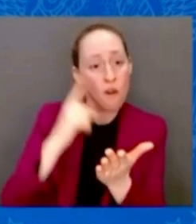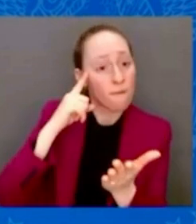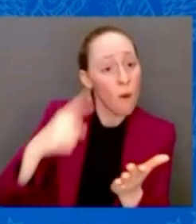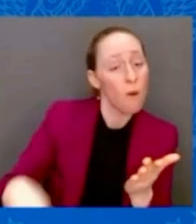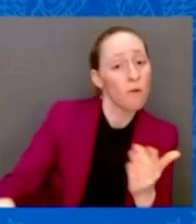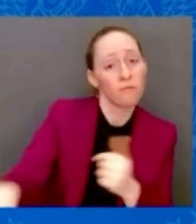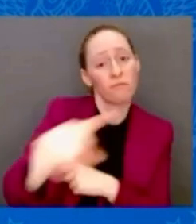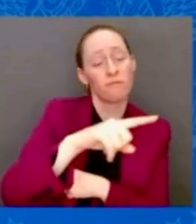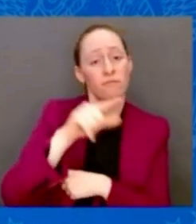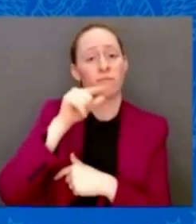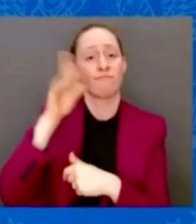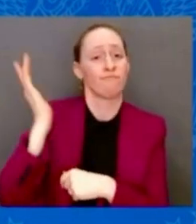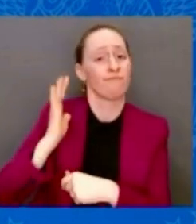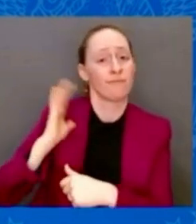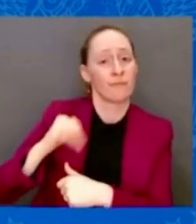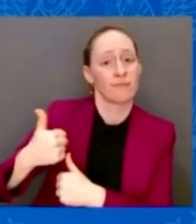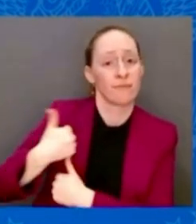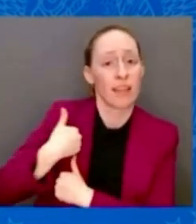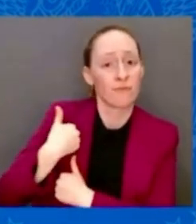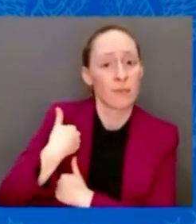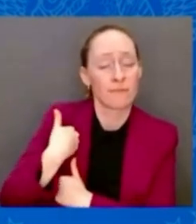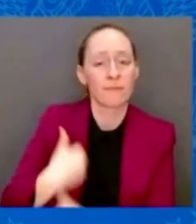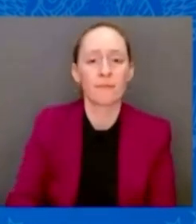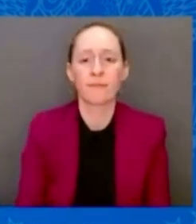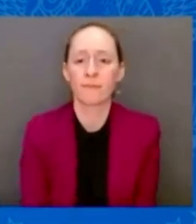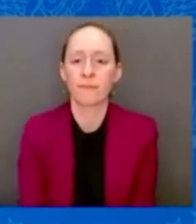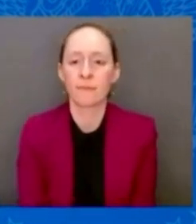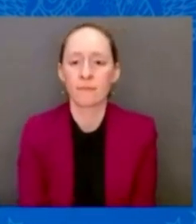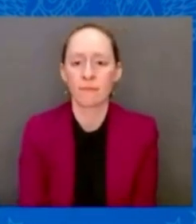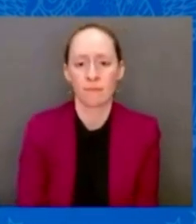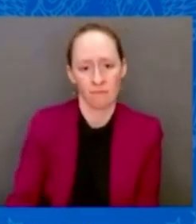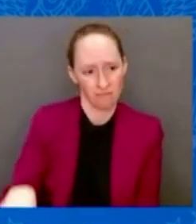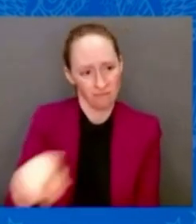wrong. Senator Globuchar and Congressman